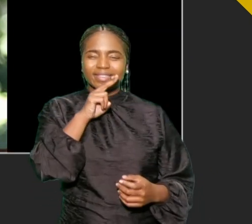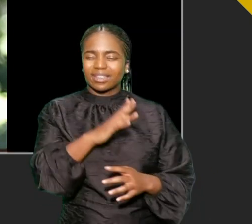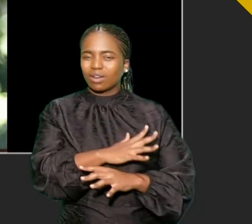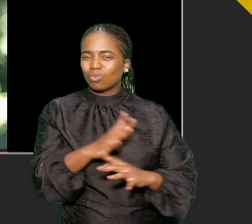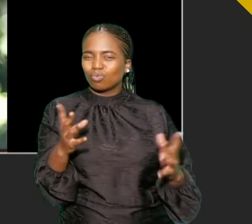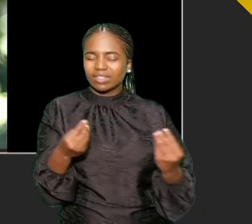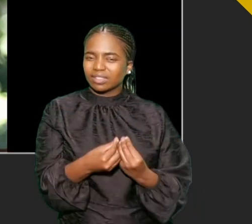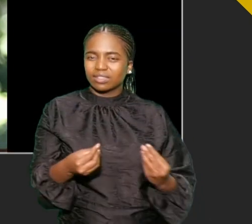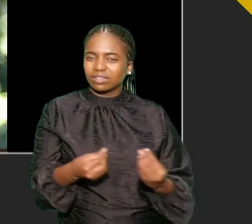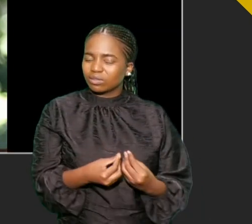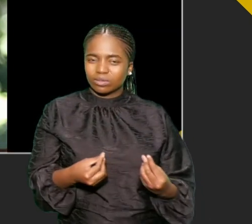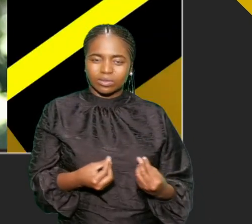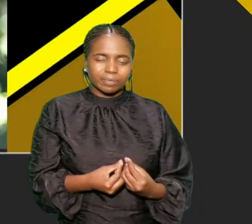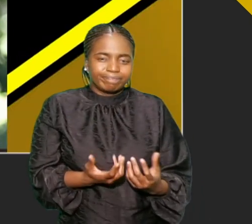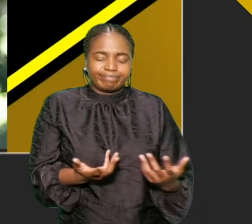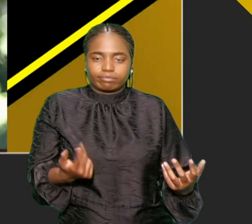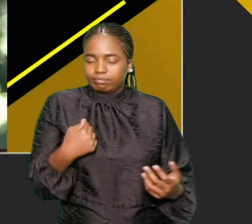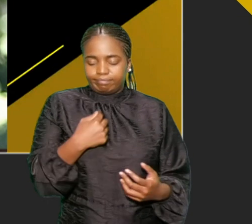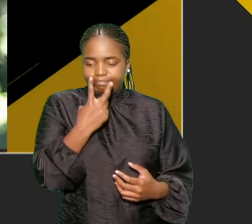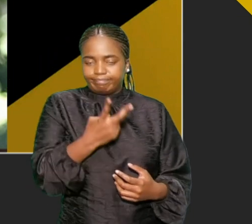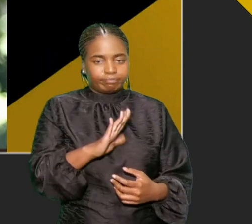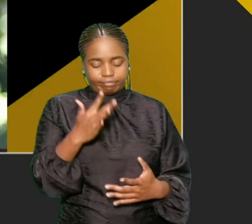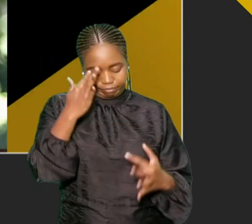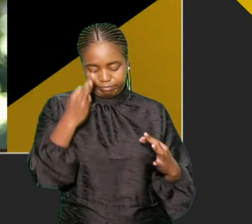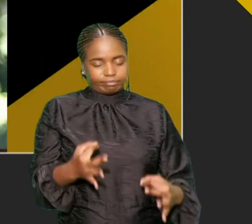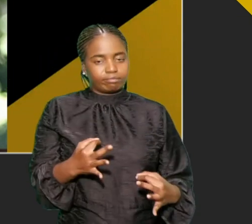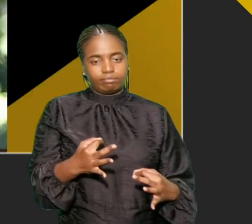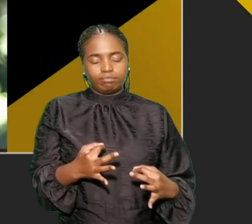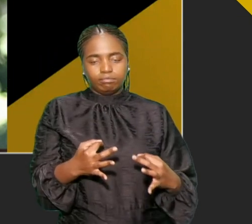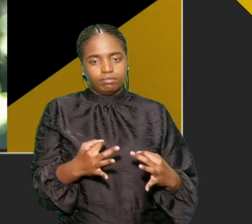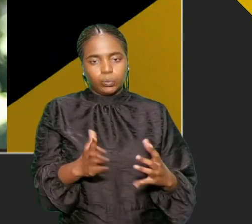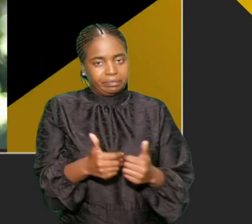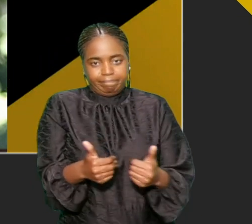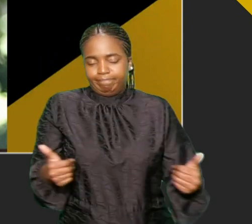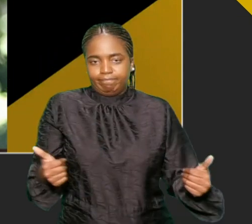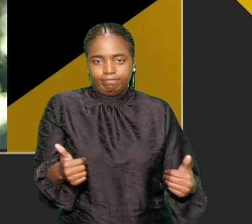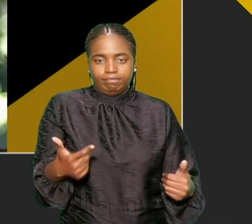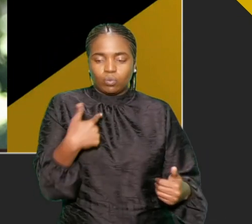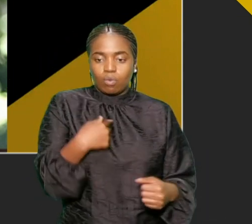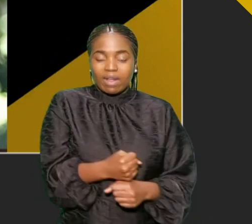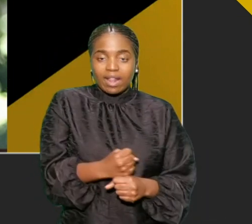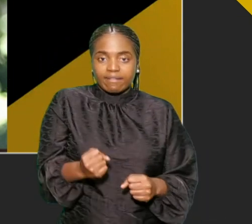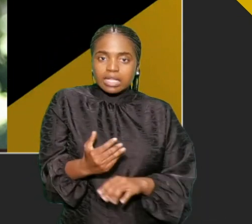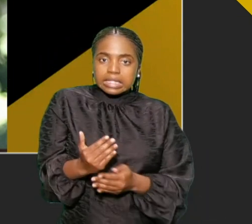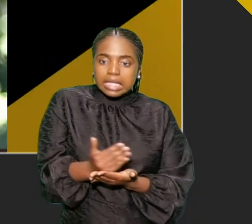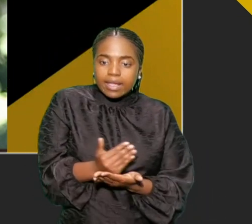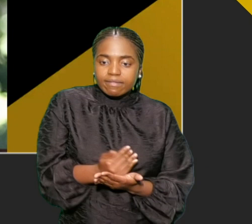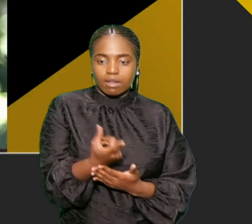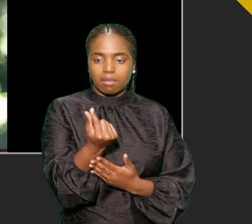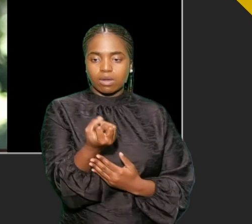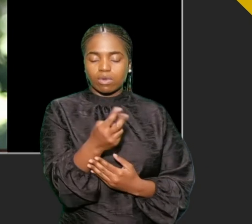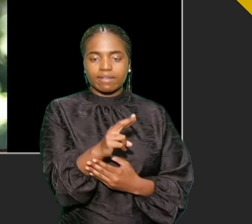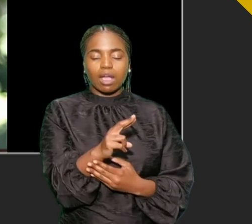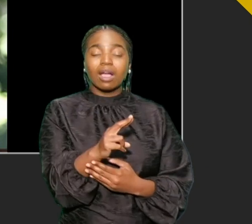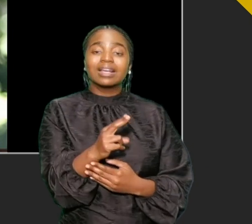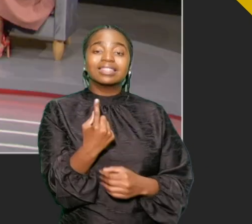we realized ukuthi there's a lot that we needed to deal with. There's a lot that we hadn't faced prior to the marriage. Ingakho ngihlala